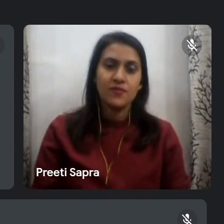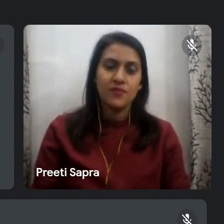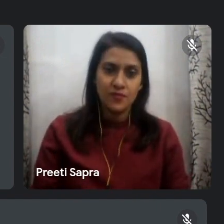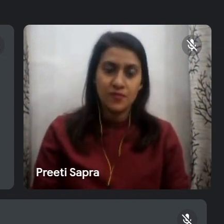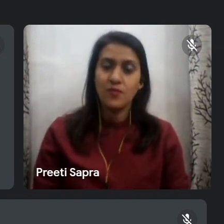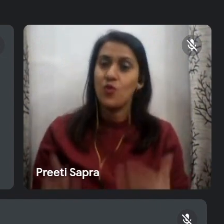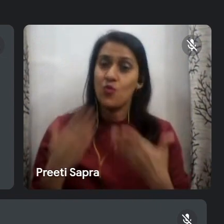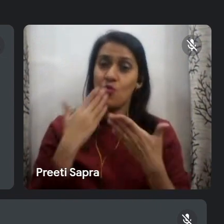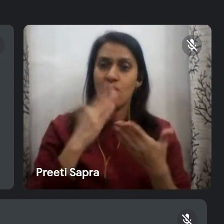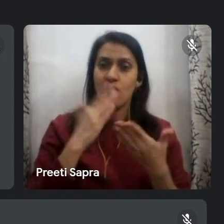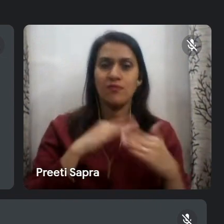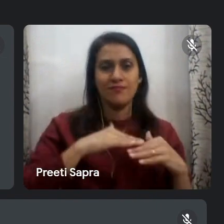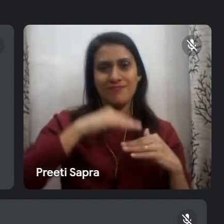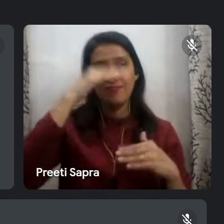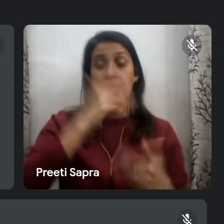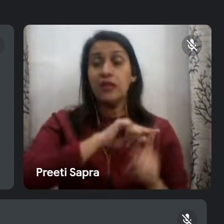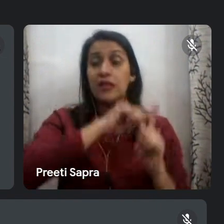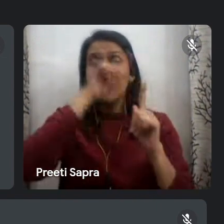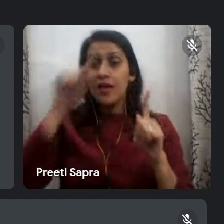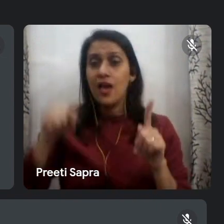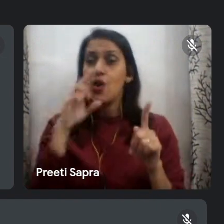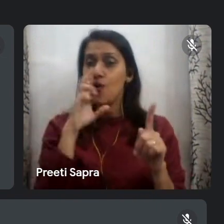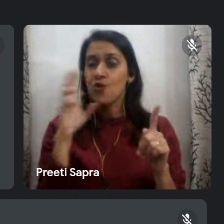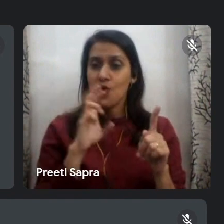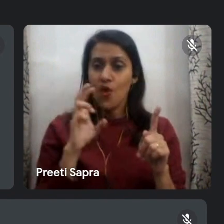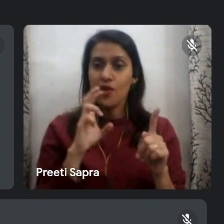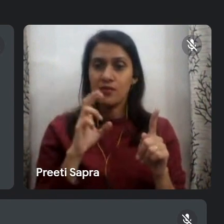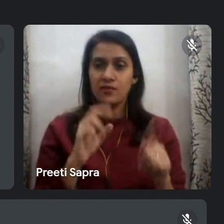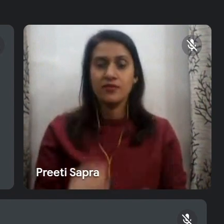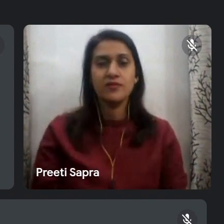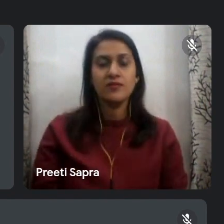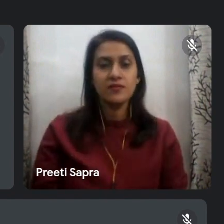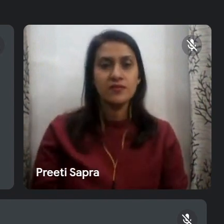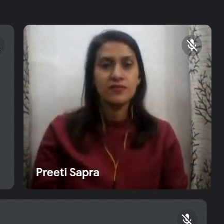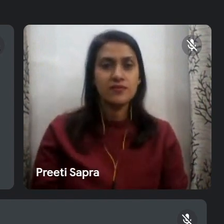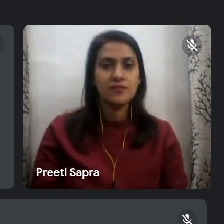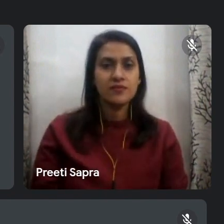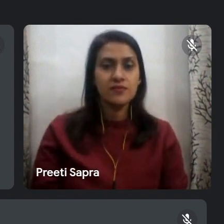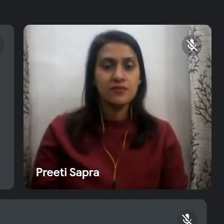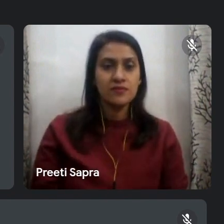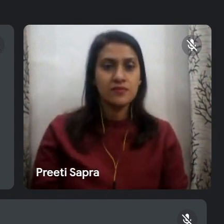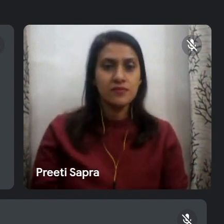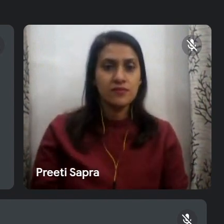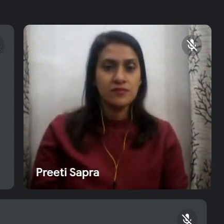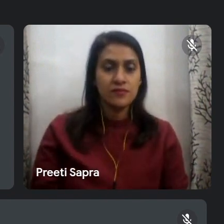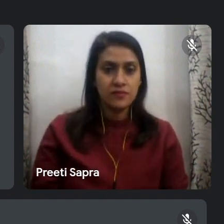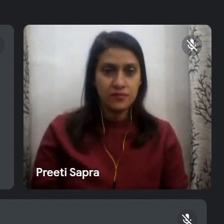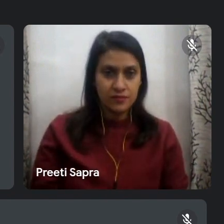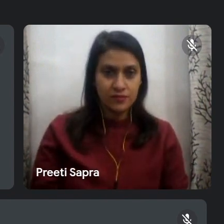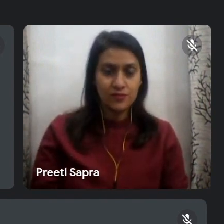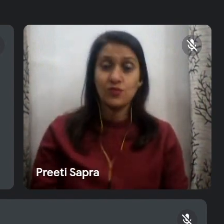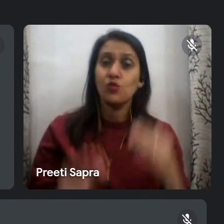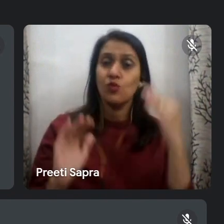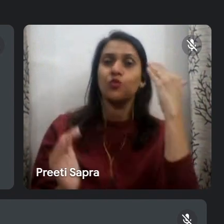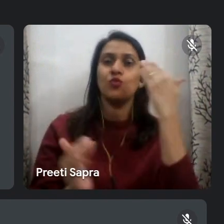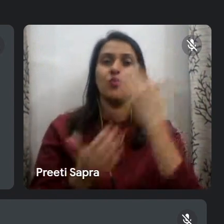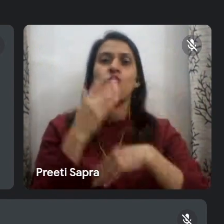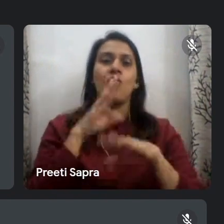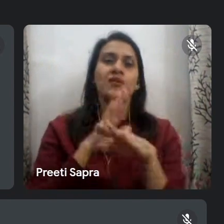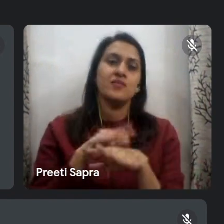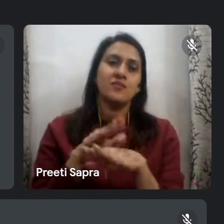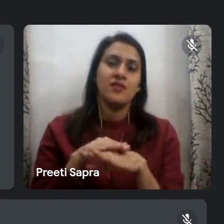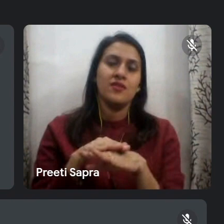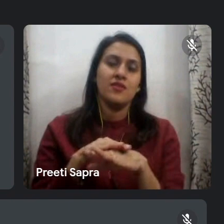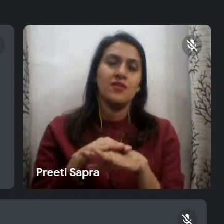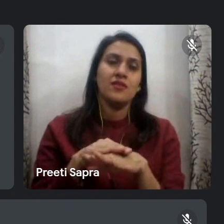like that, but coming on to my college, it was a very new experience for me, because I didn't want to